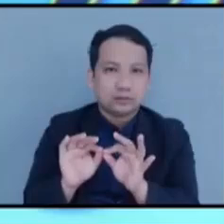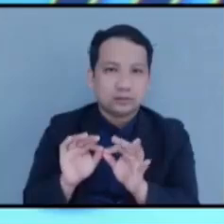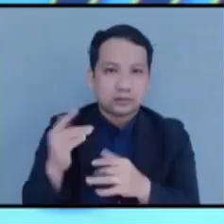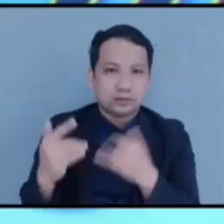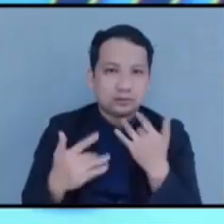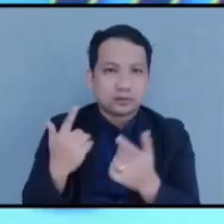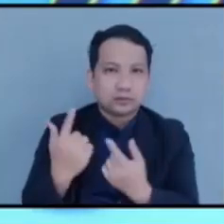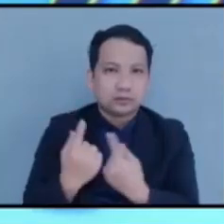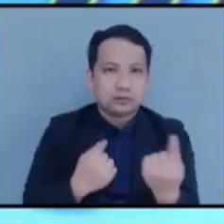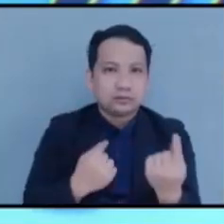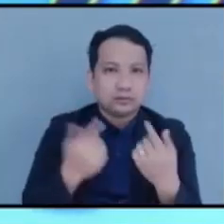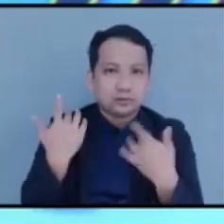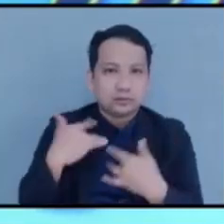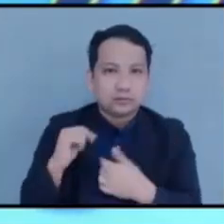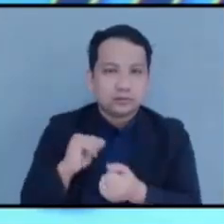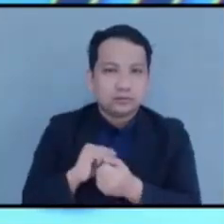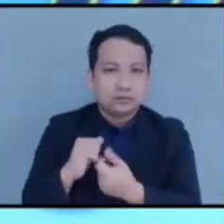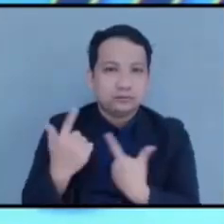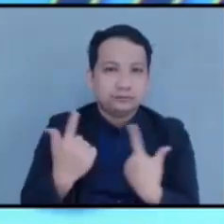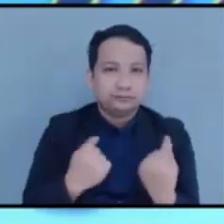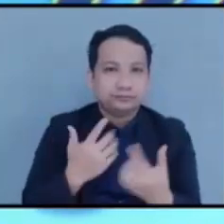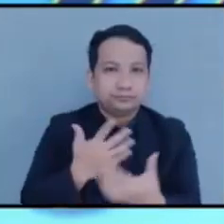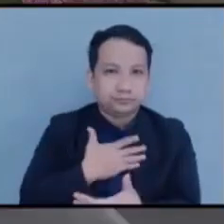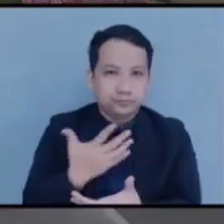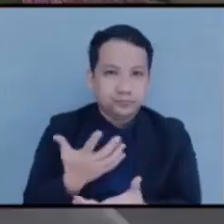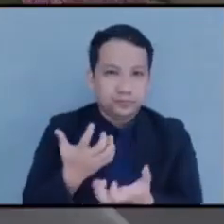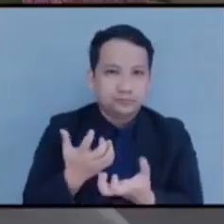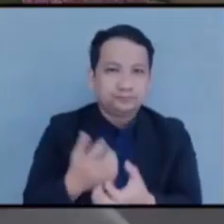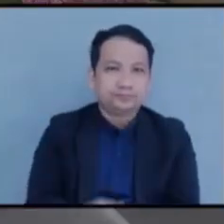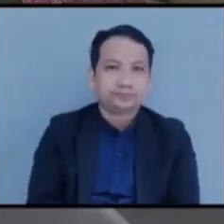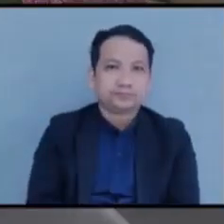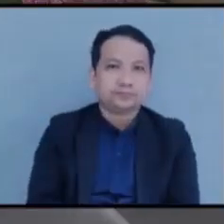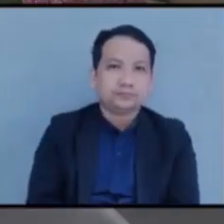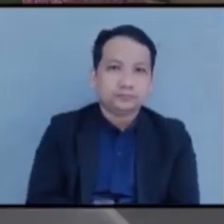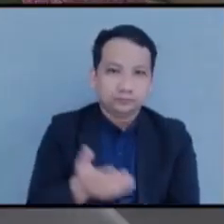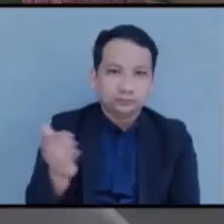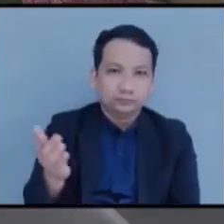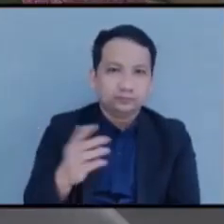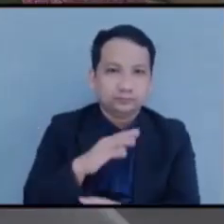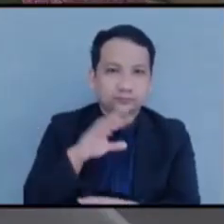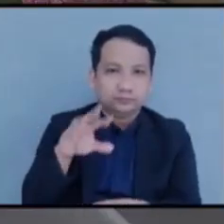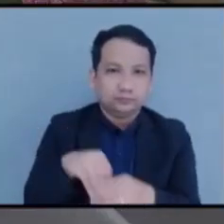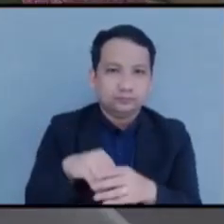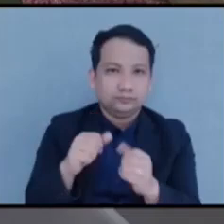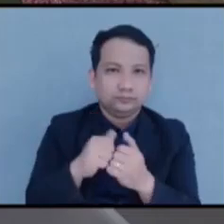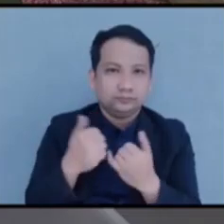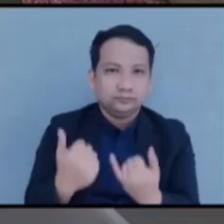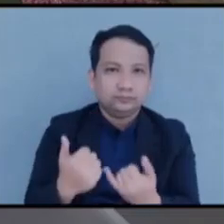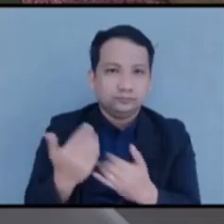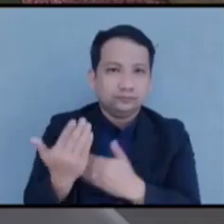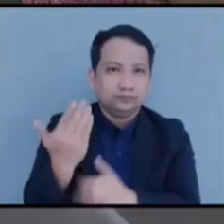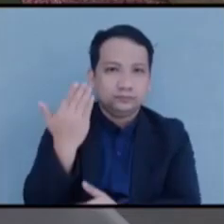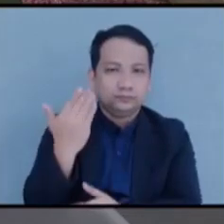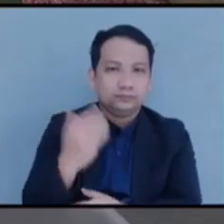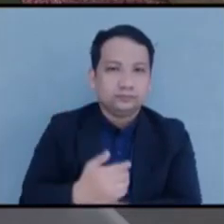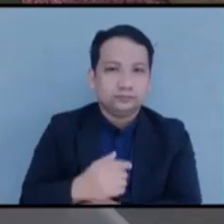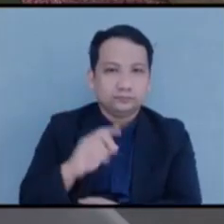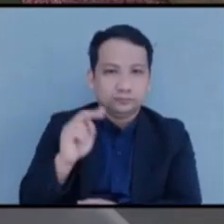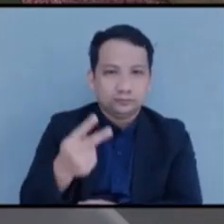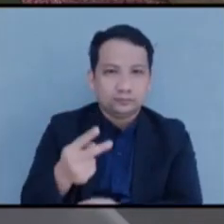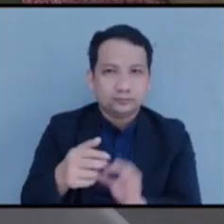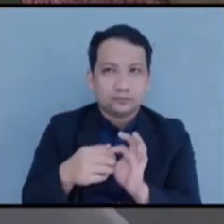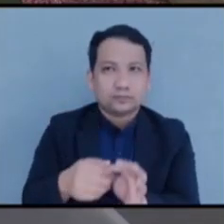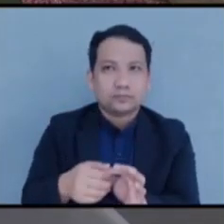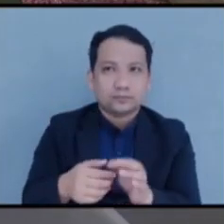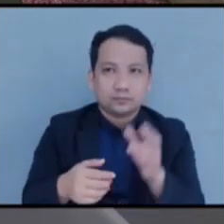you're passionate about what you do. Alright, thank you very much for joining us this morning. Sela Lasher, second place Princess of